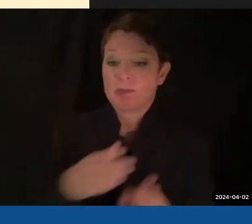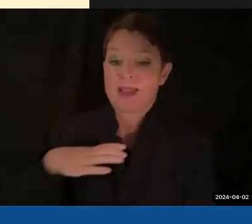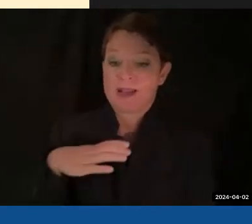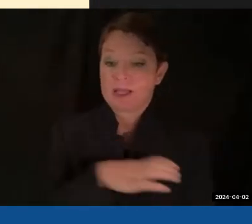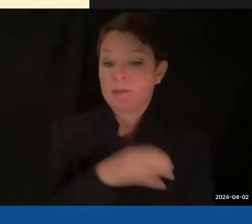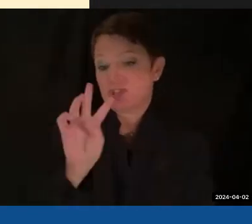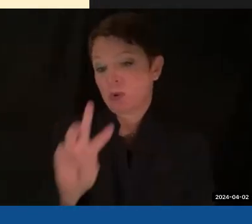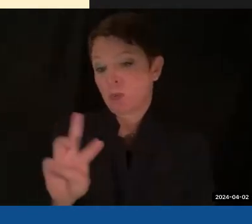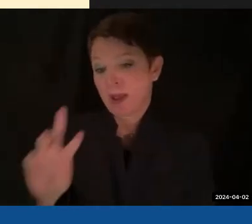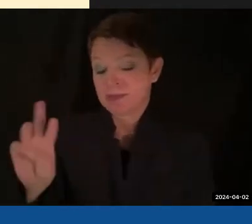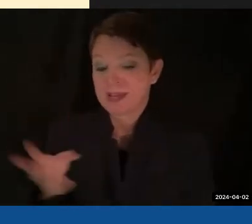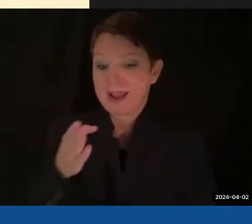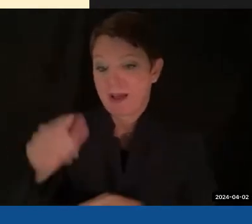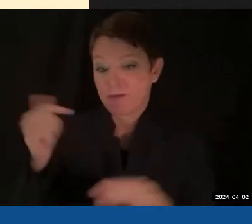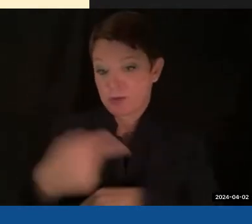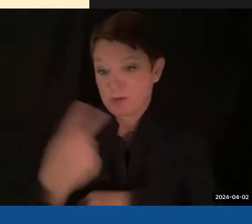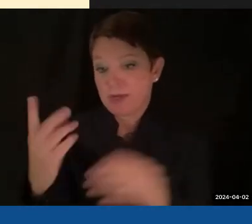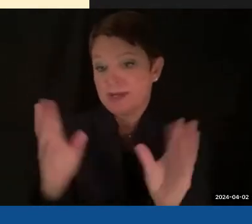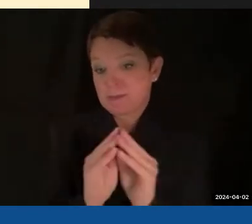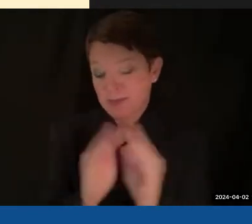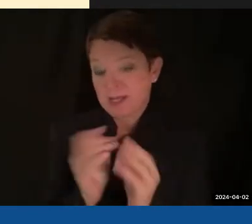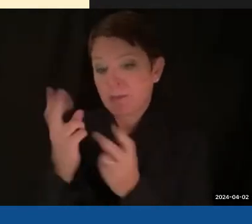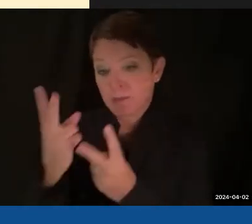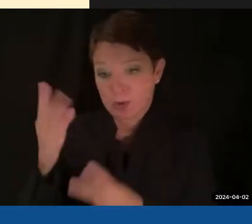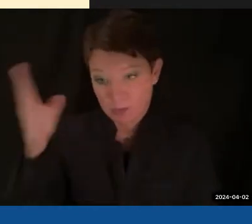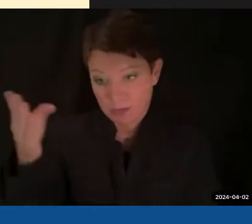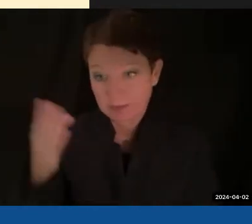website after the meeting.